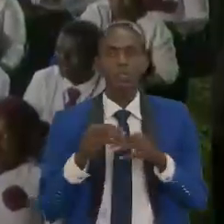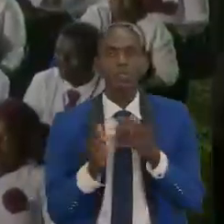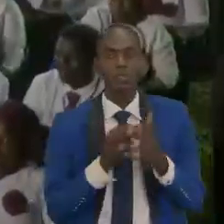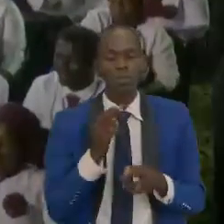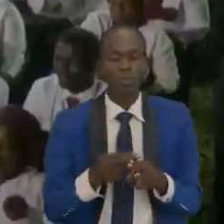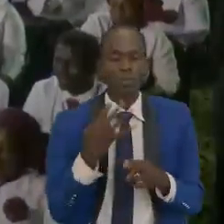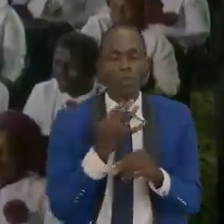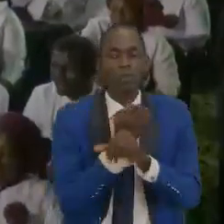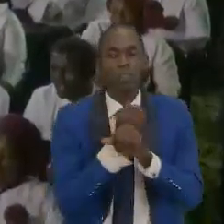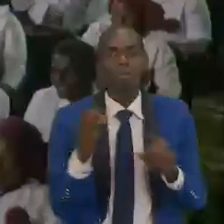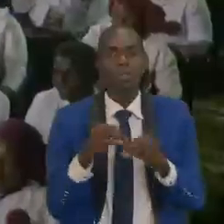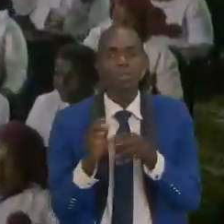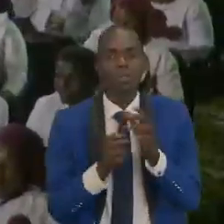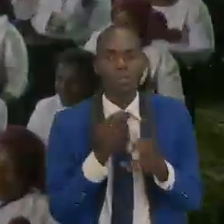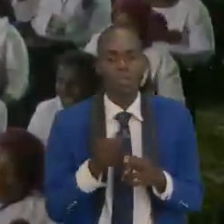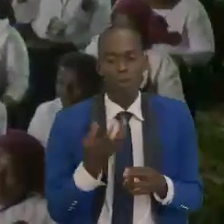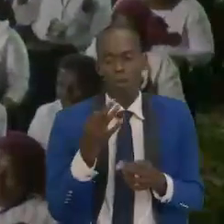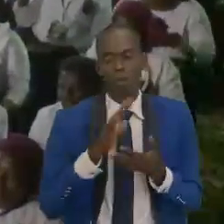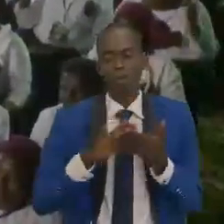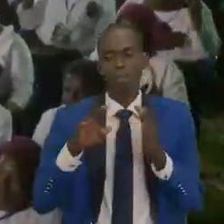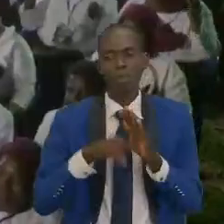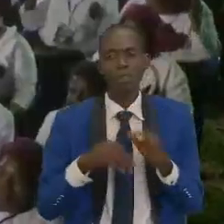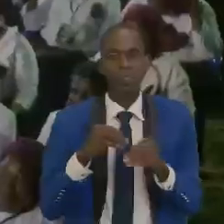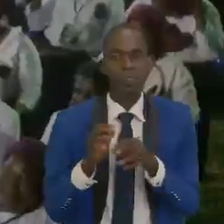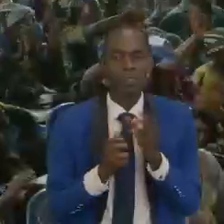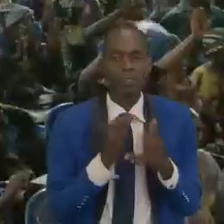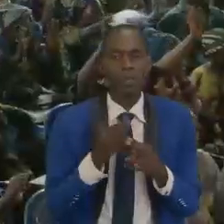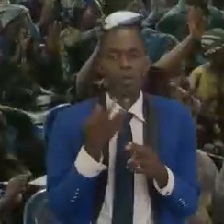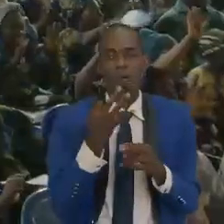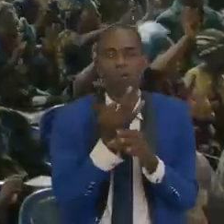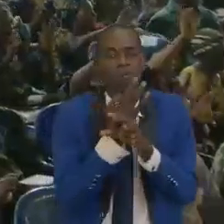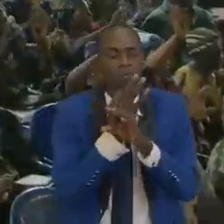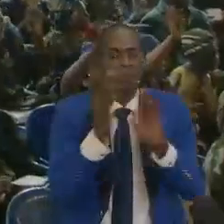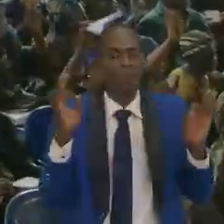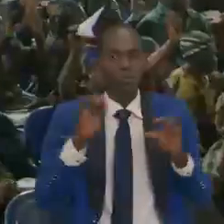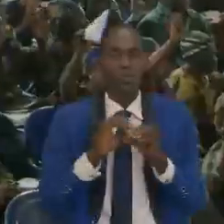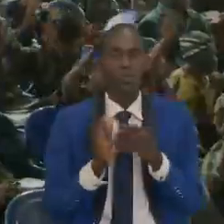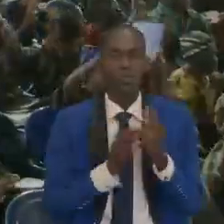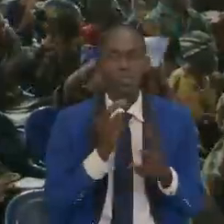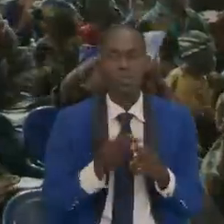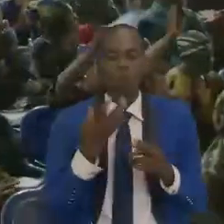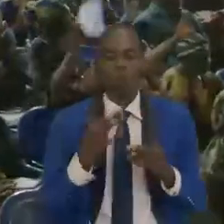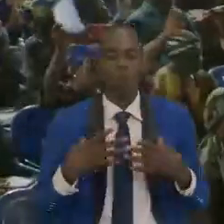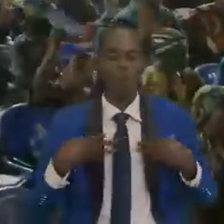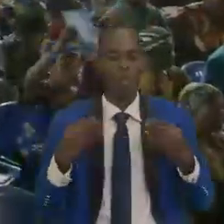salvation, of forgiveness, of freedom, of healing.